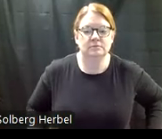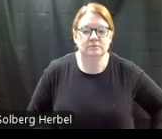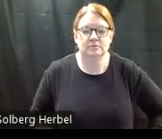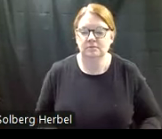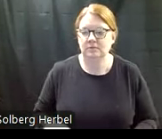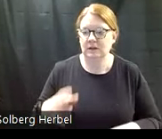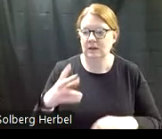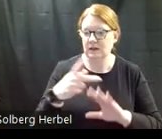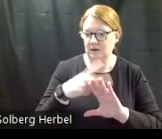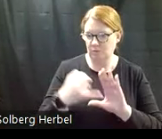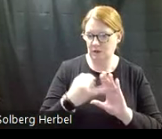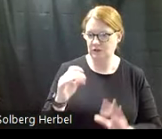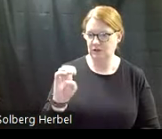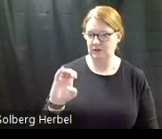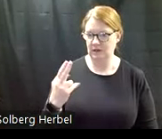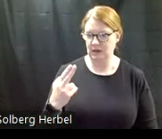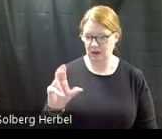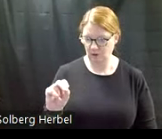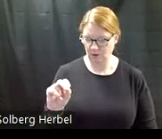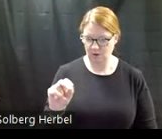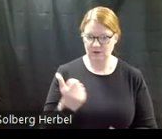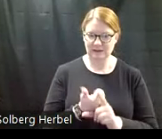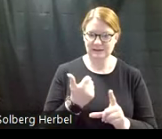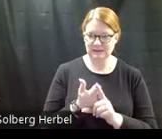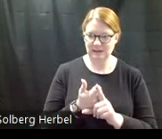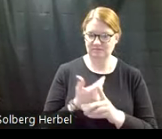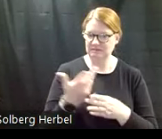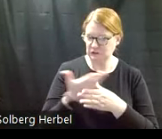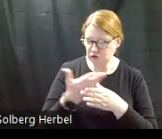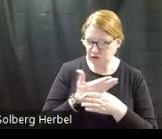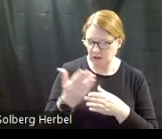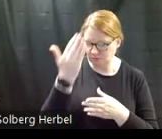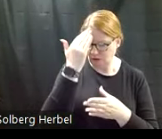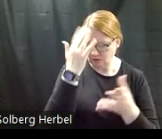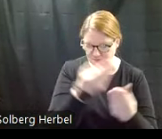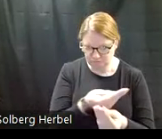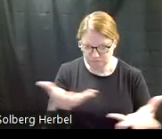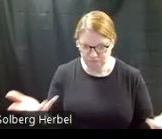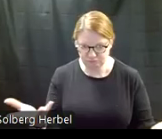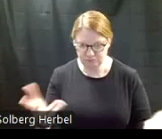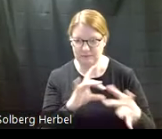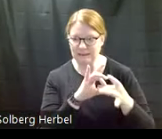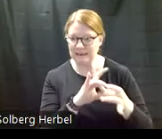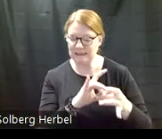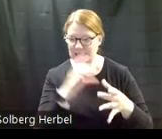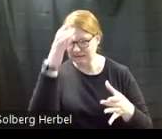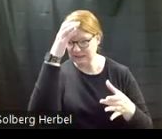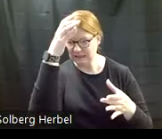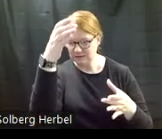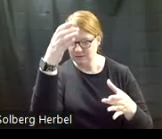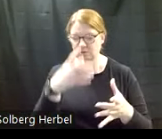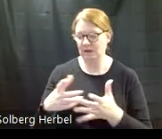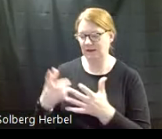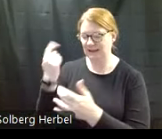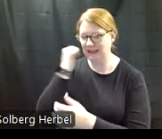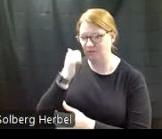Project ECHO is a program that helps share knowledge with local professionals. It connects experts with community practitioners